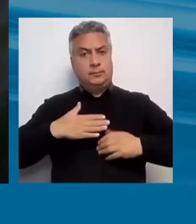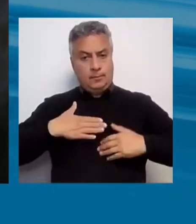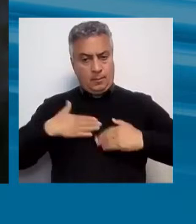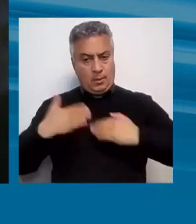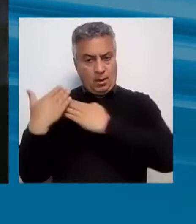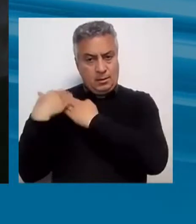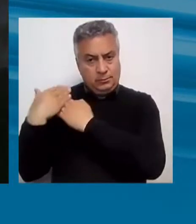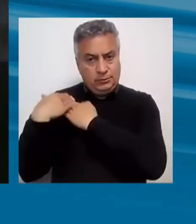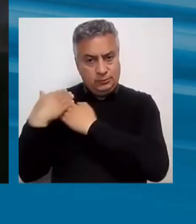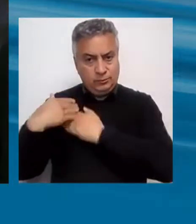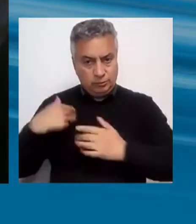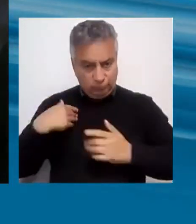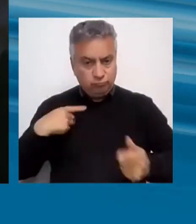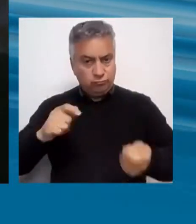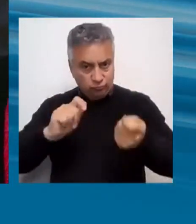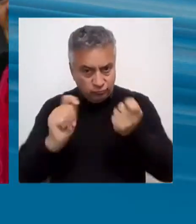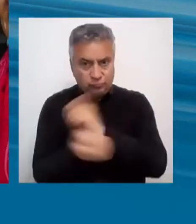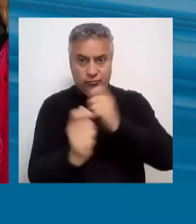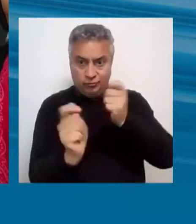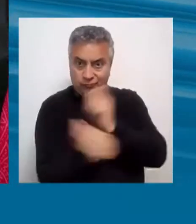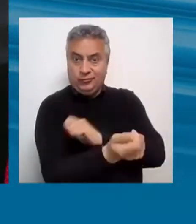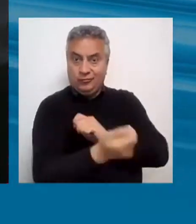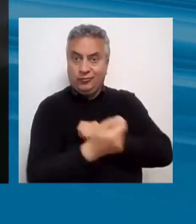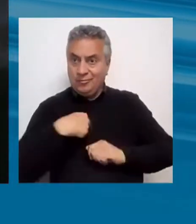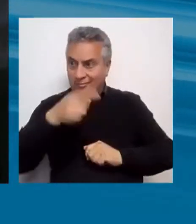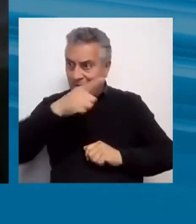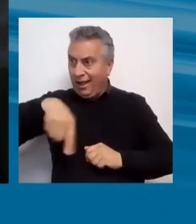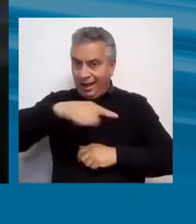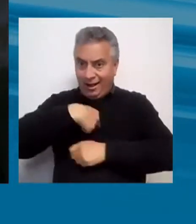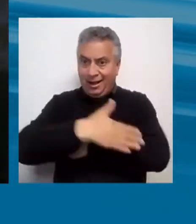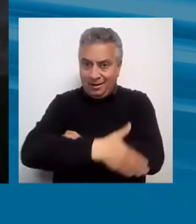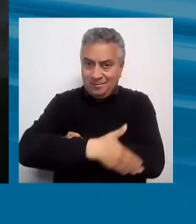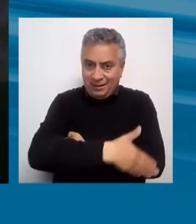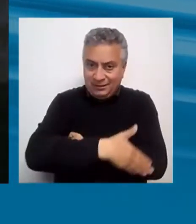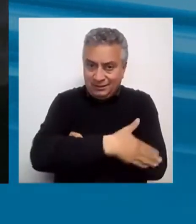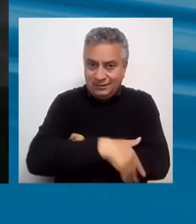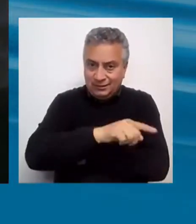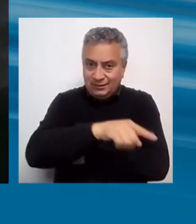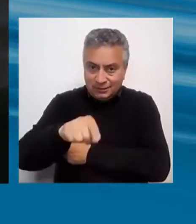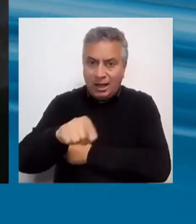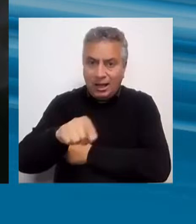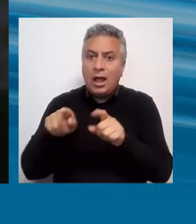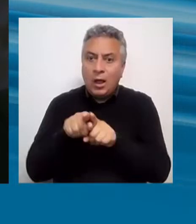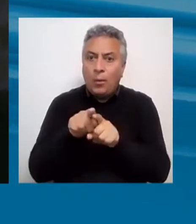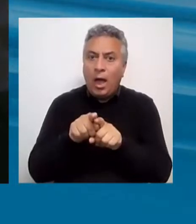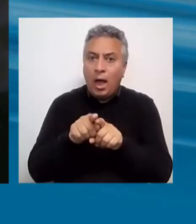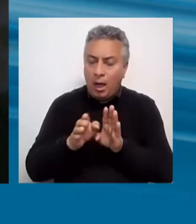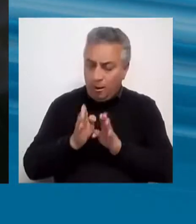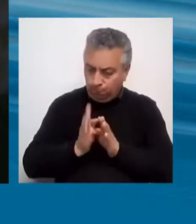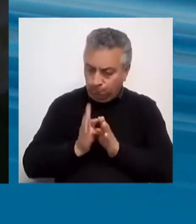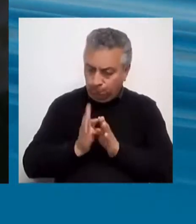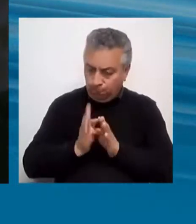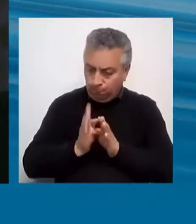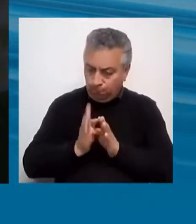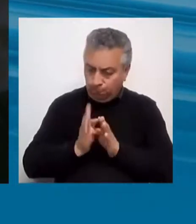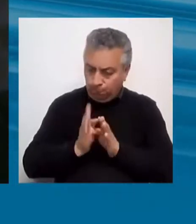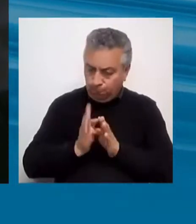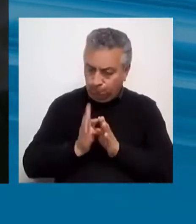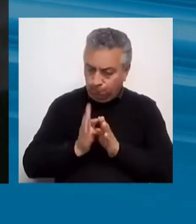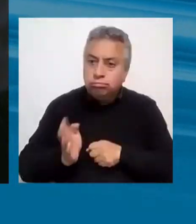this responsibility, which is the honor of the changing our nations, how can they have